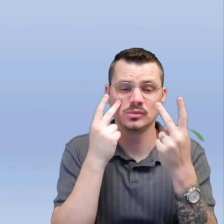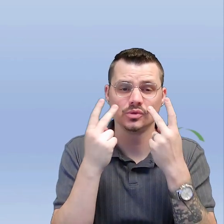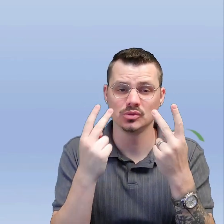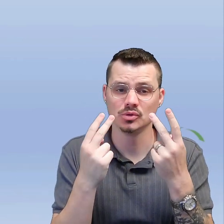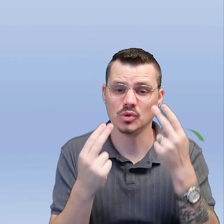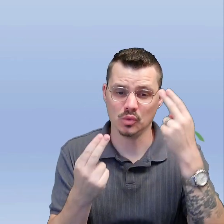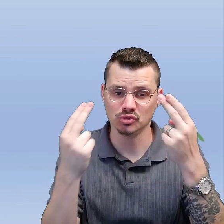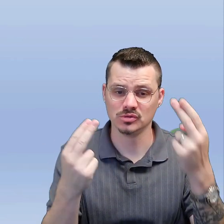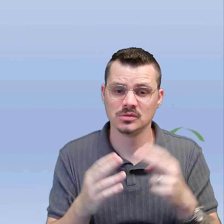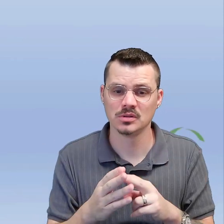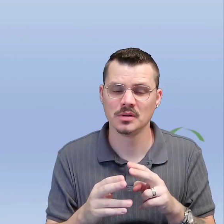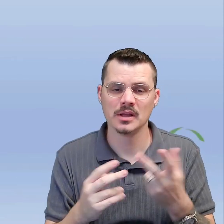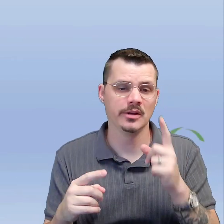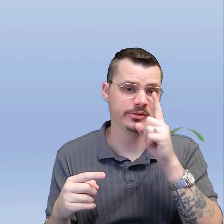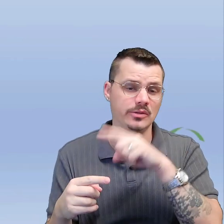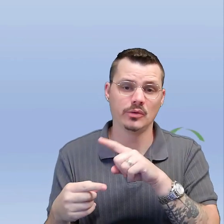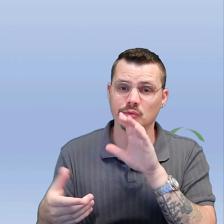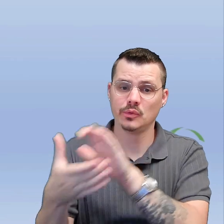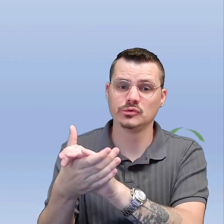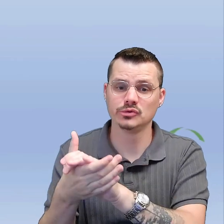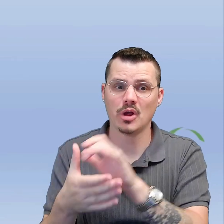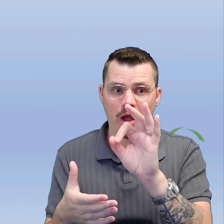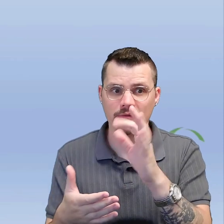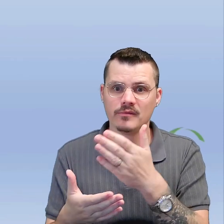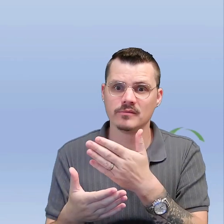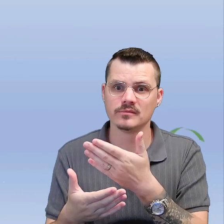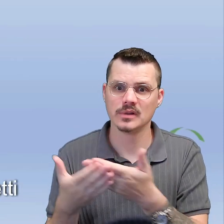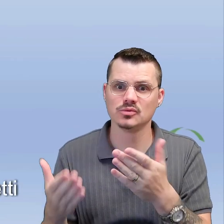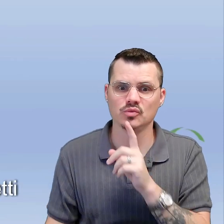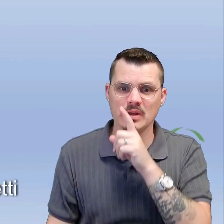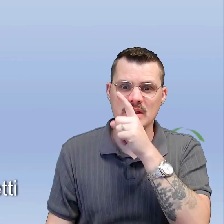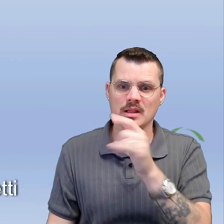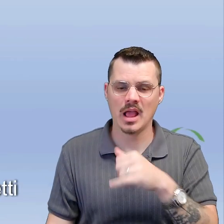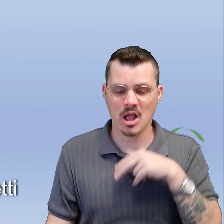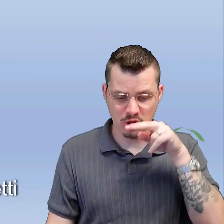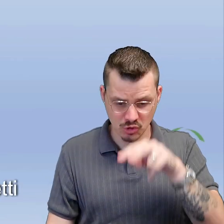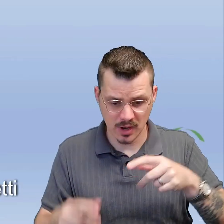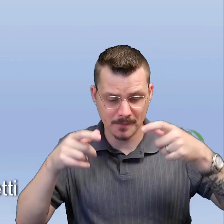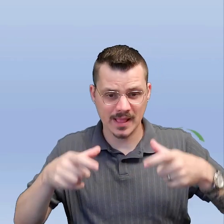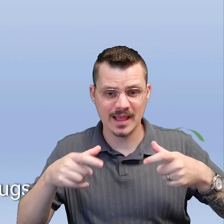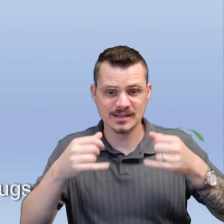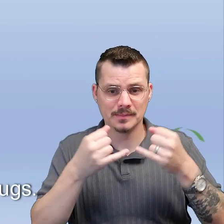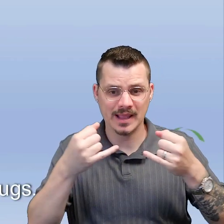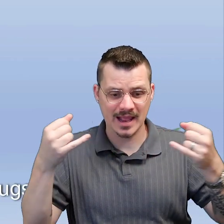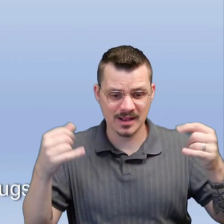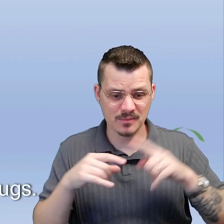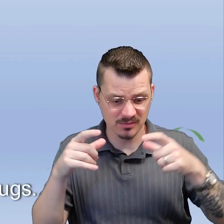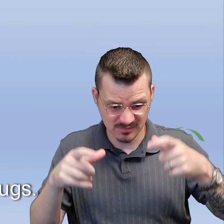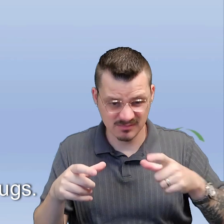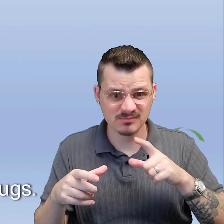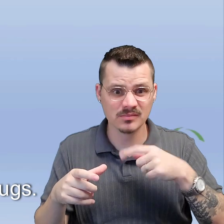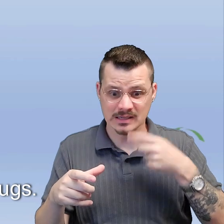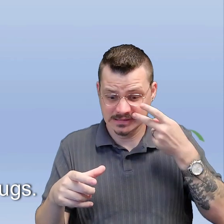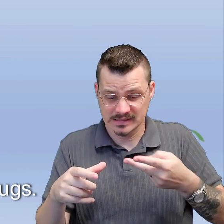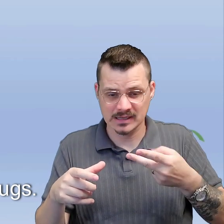hallucinations, right? Either distortions of real things. A person looks at a plate of spaghetti and sees a whole bunch